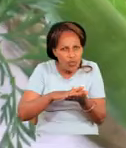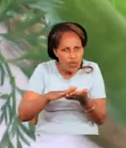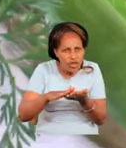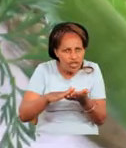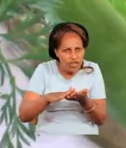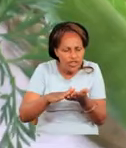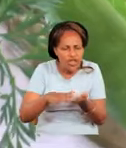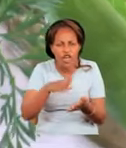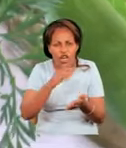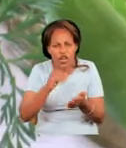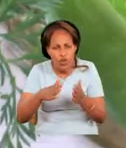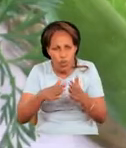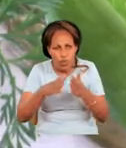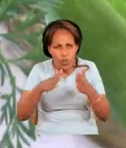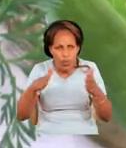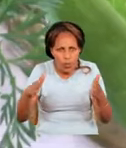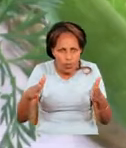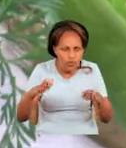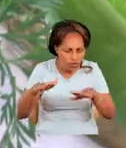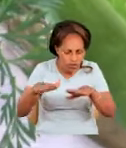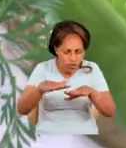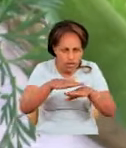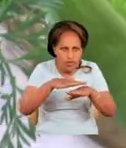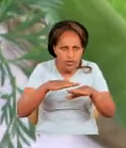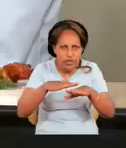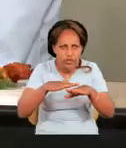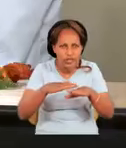broad surface for leaves?